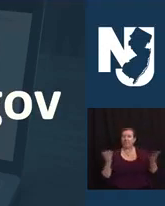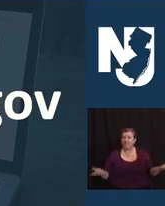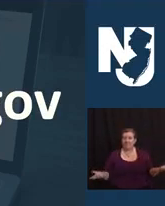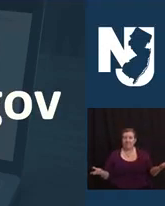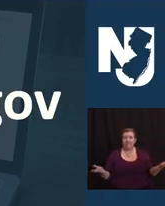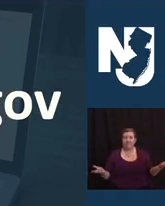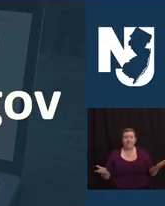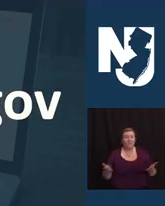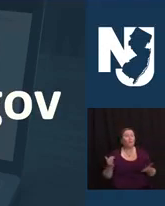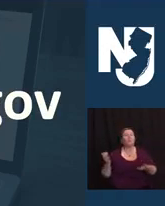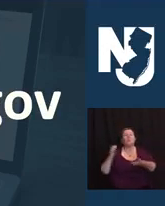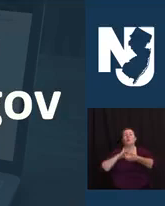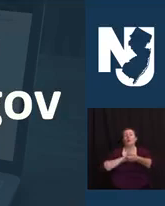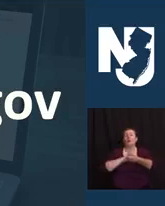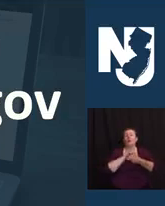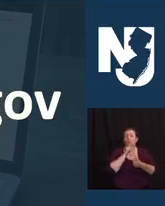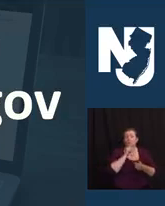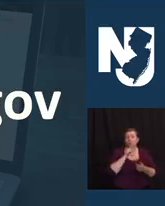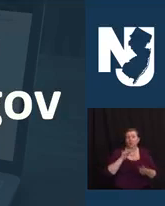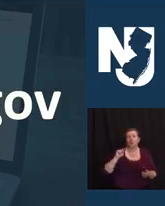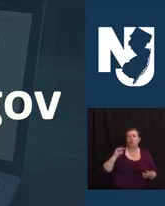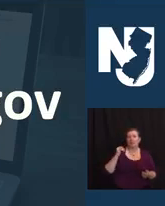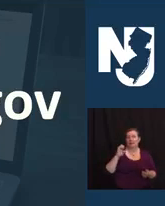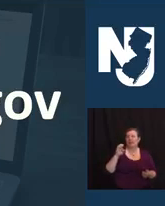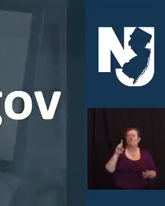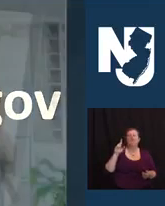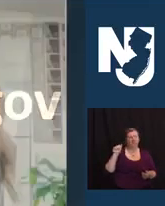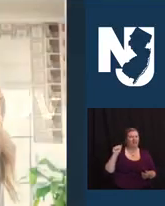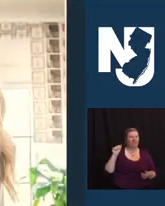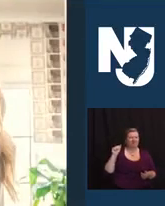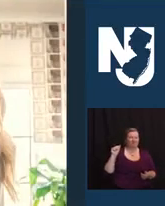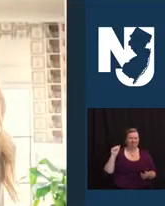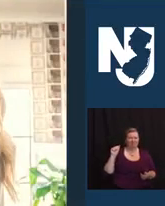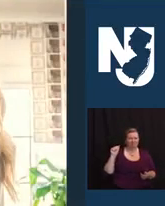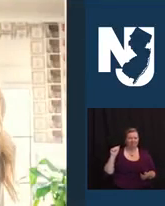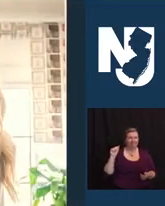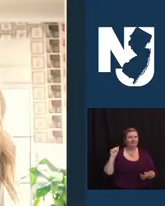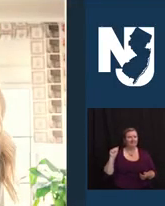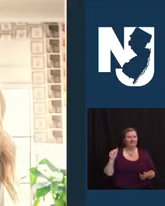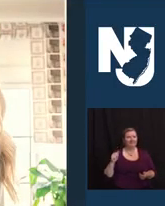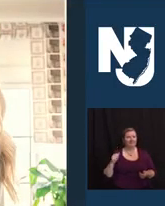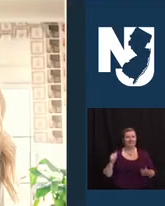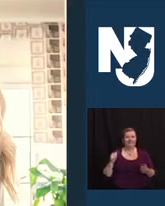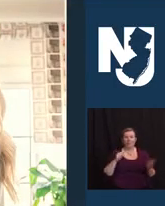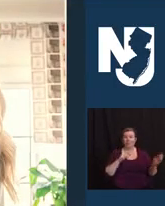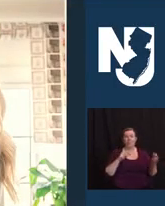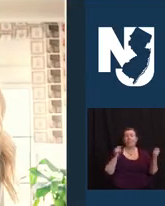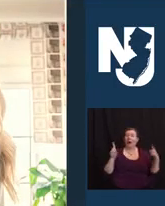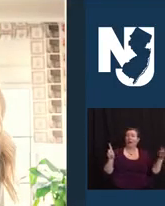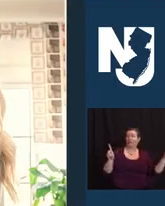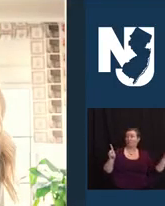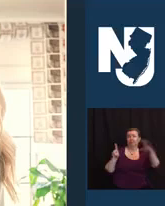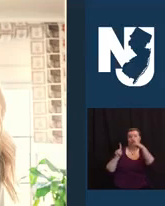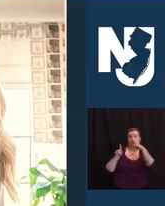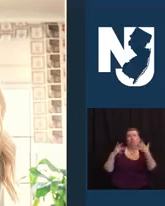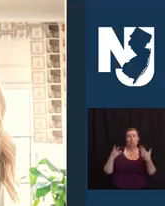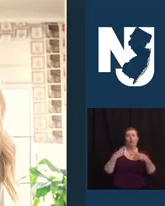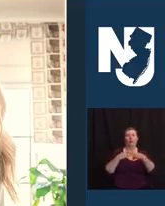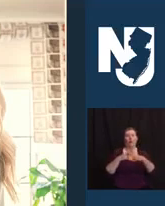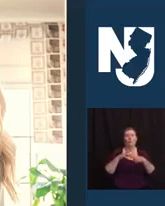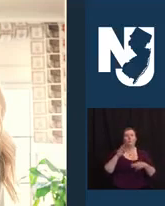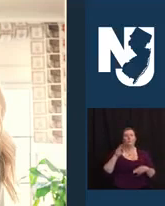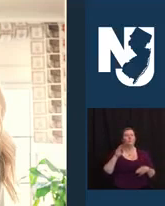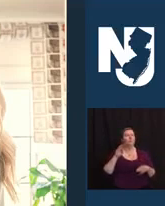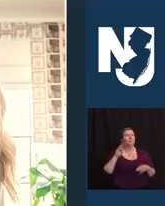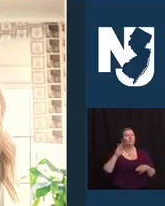New Jersey Economic Development Authority. Today, we're putting the spotlight on the Brighter Days Company, a